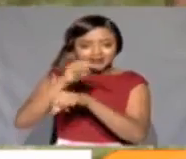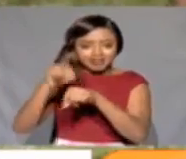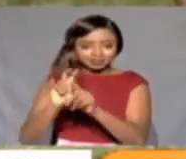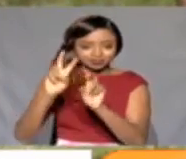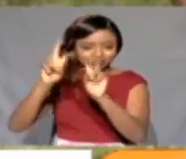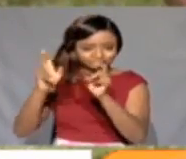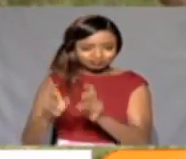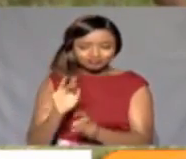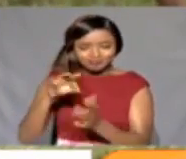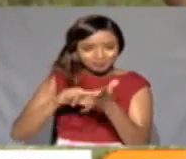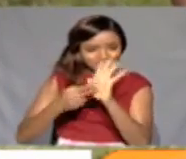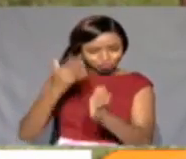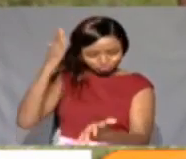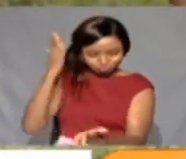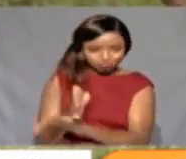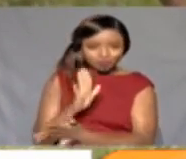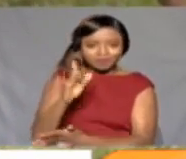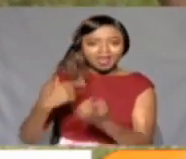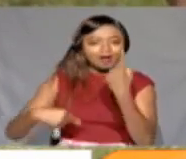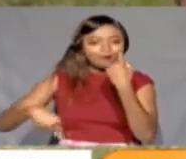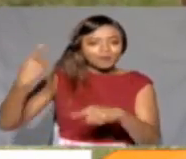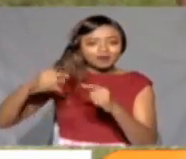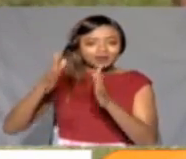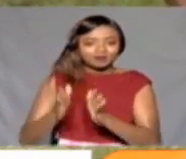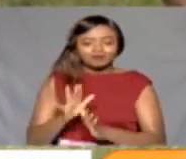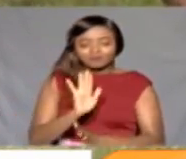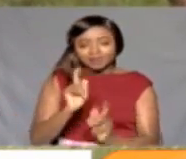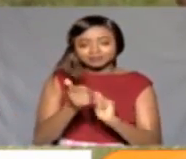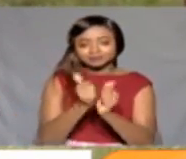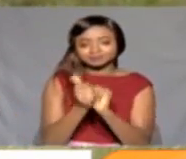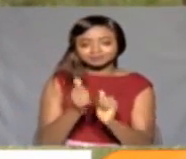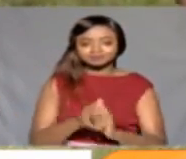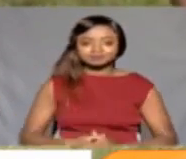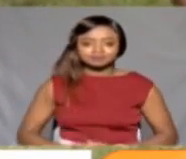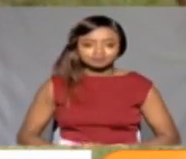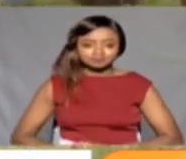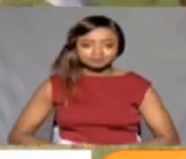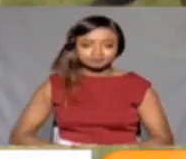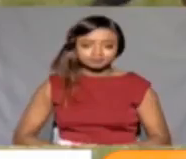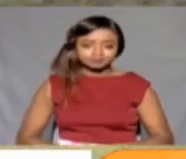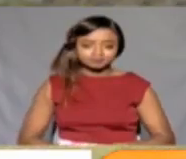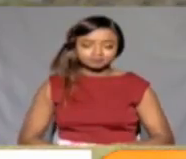belt, making them true regional titans of the sport.